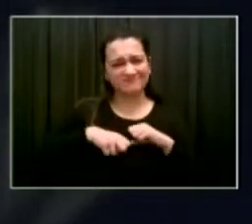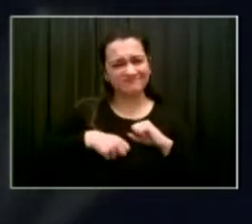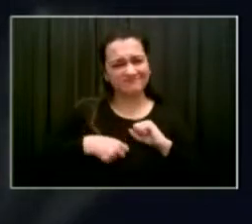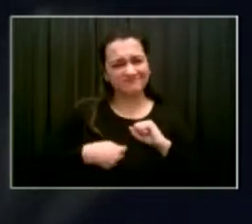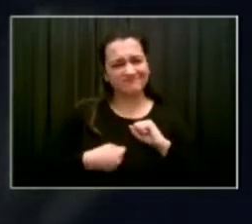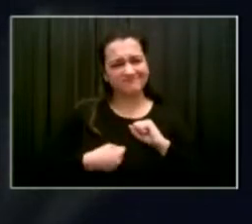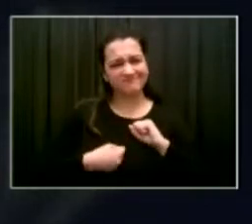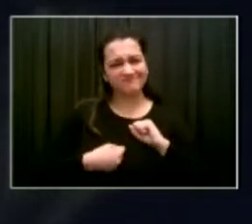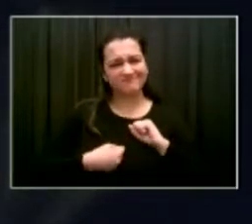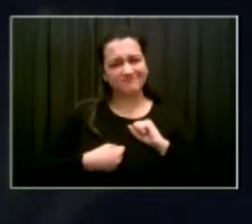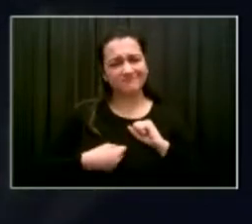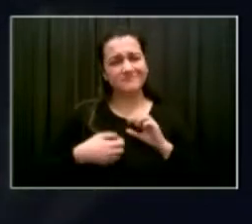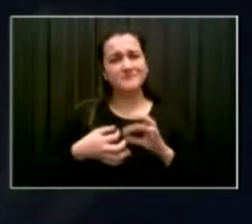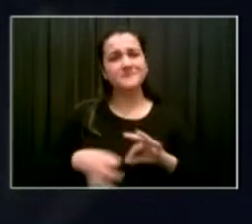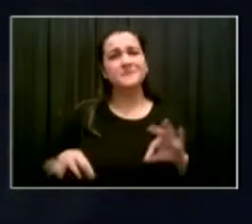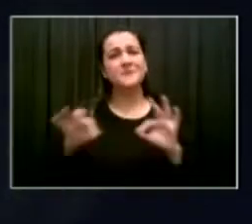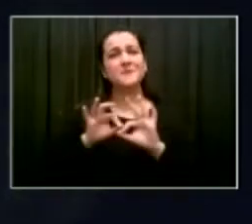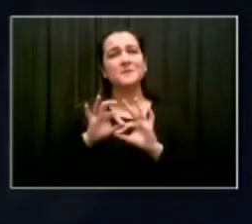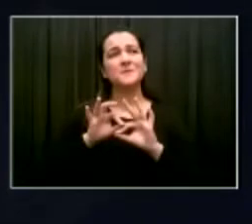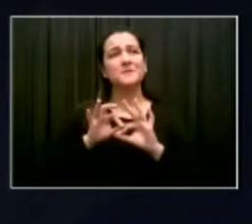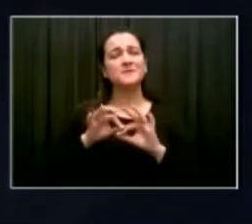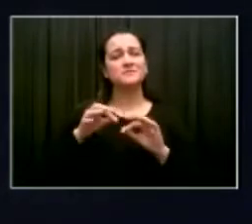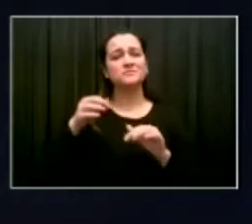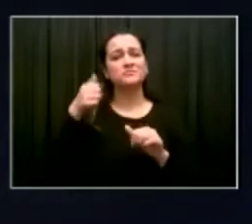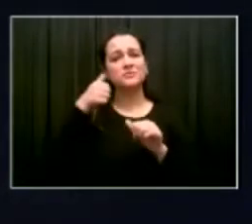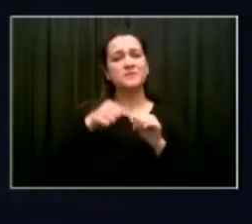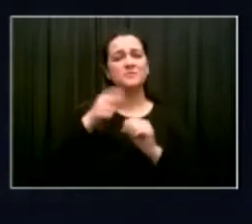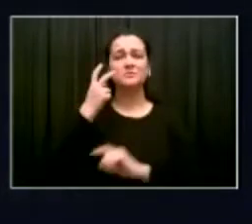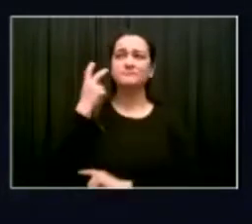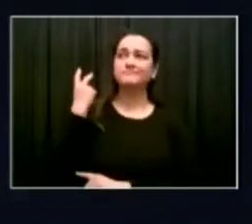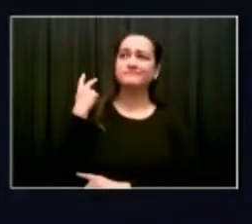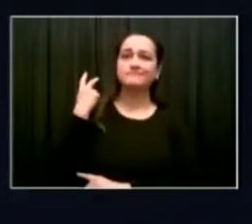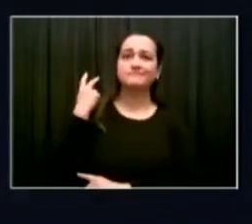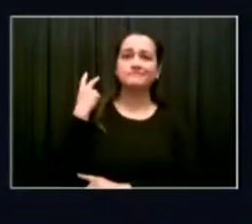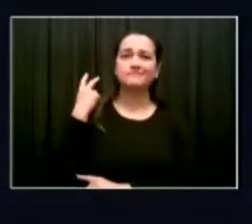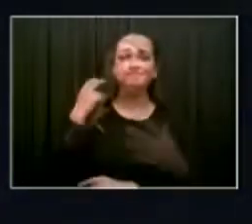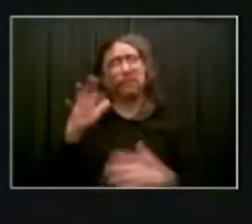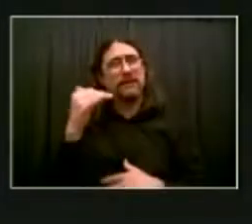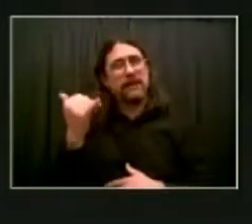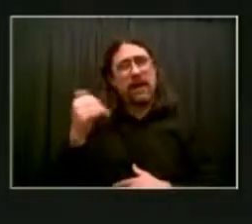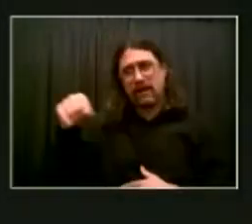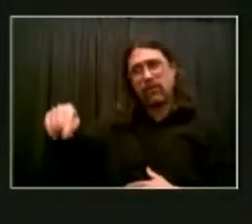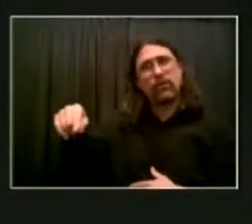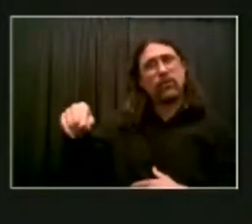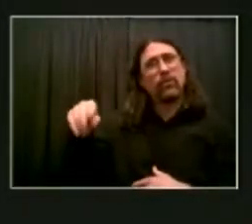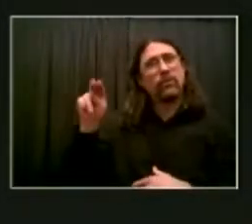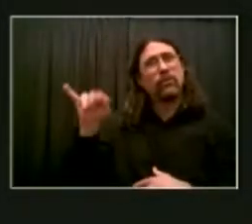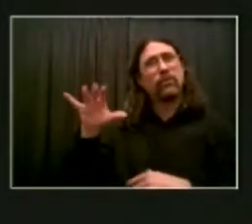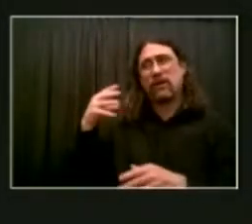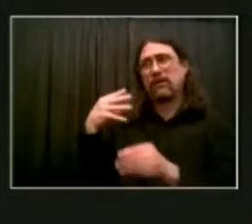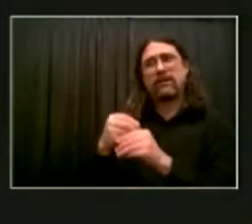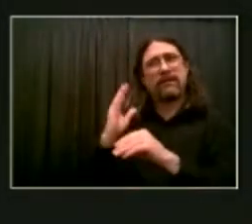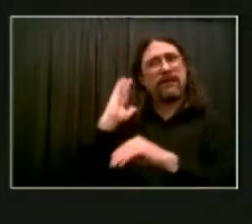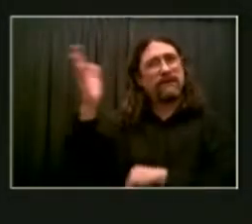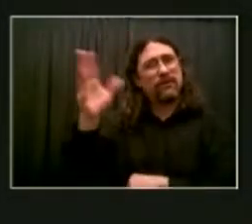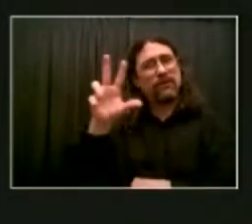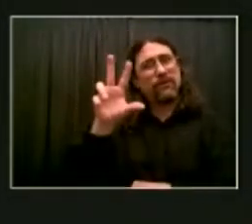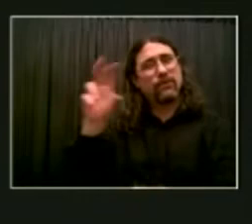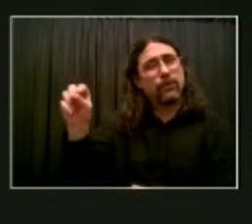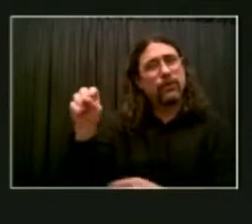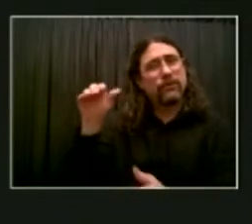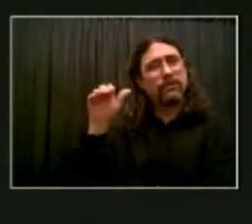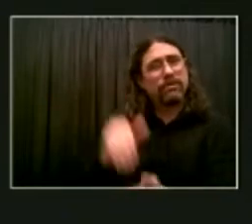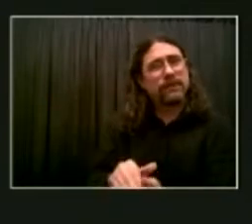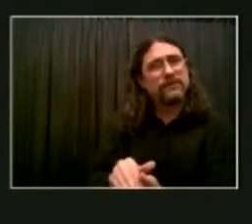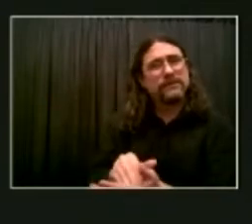us, one of the hardest realities is not being able to grieve together. More New Yorkers lost than in World